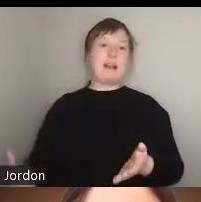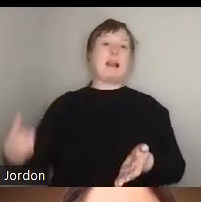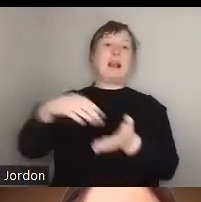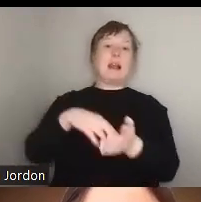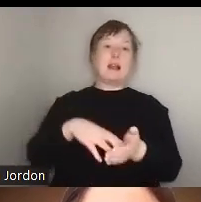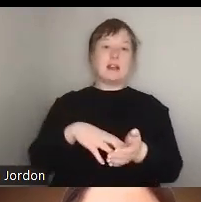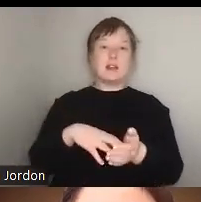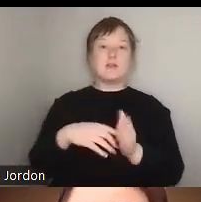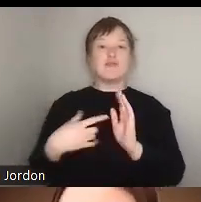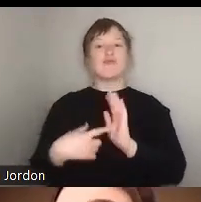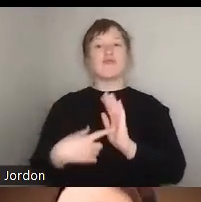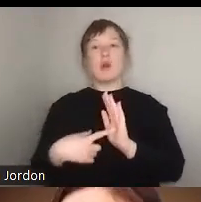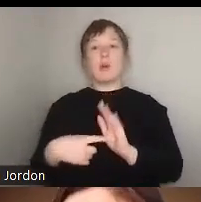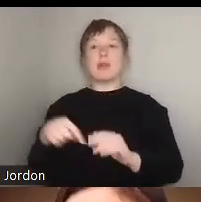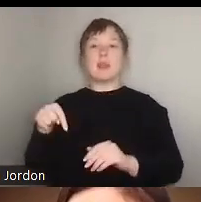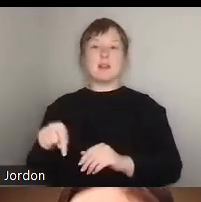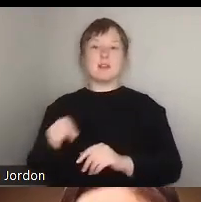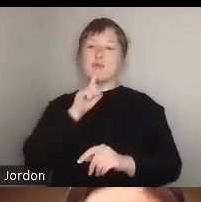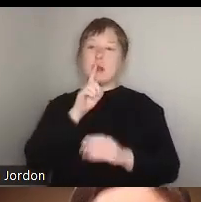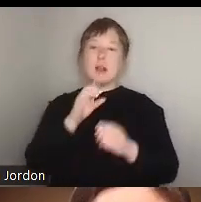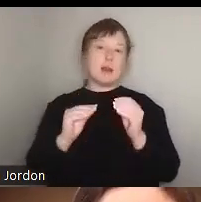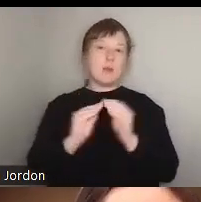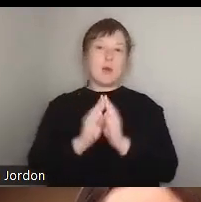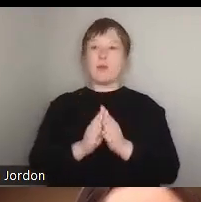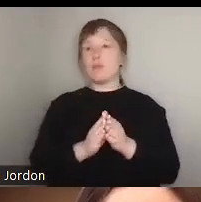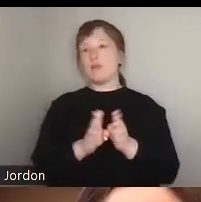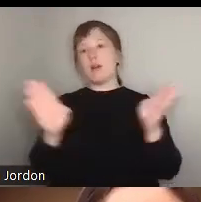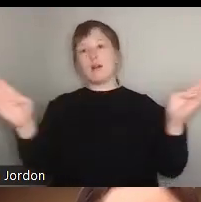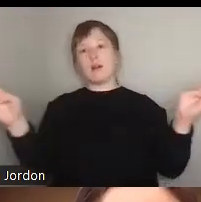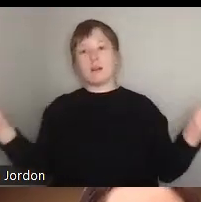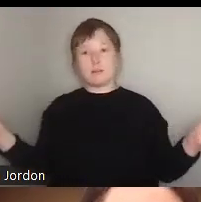it just goes to show that this is really broad.